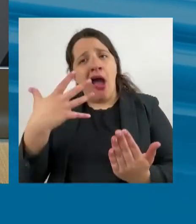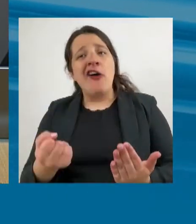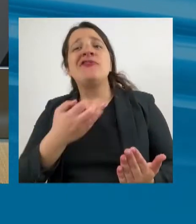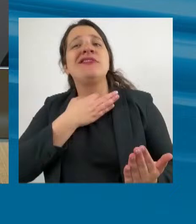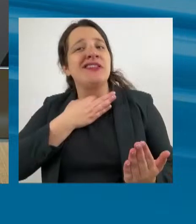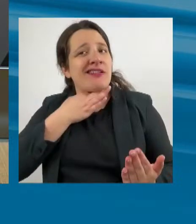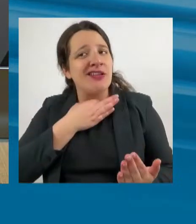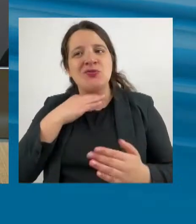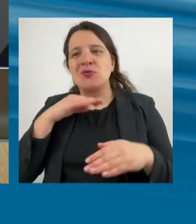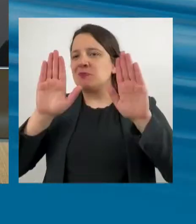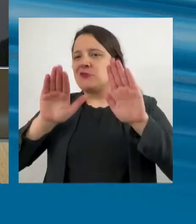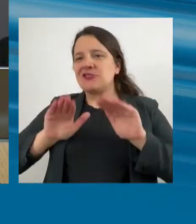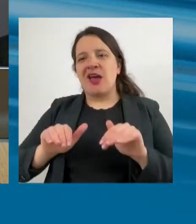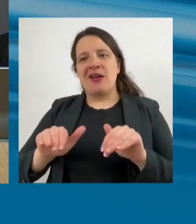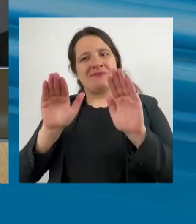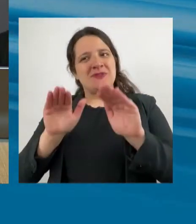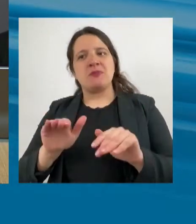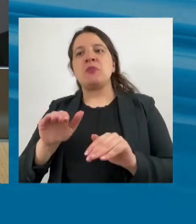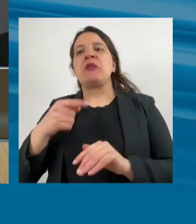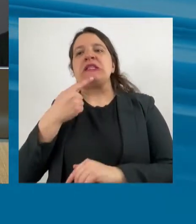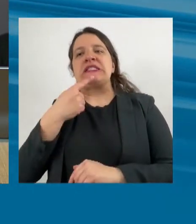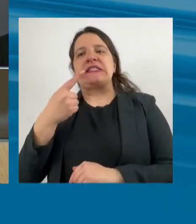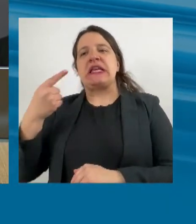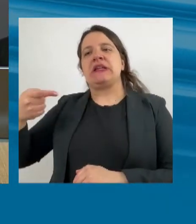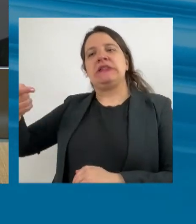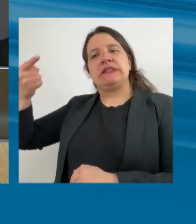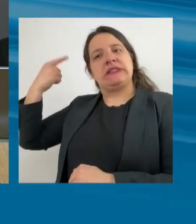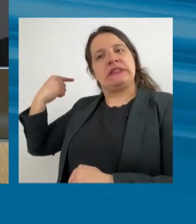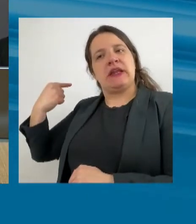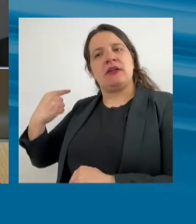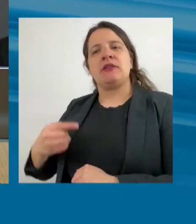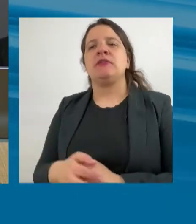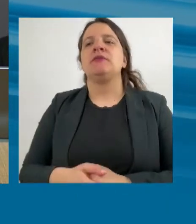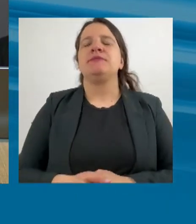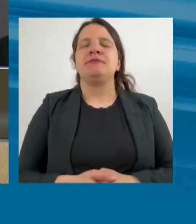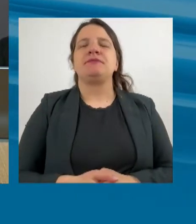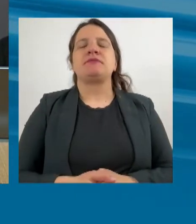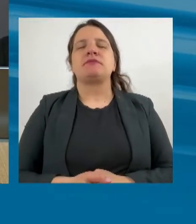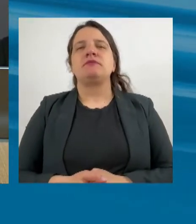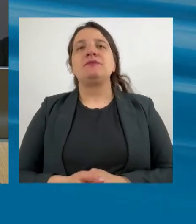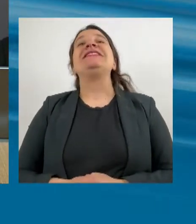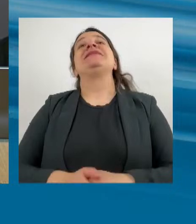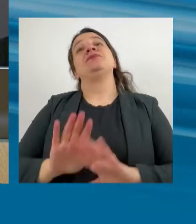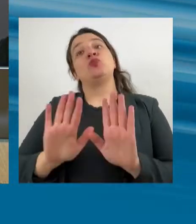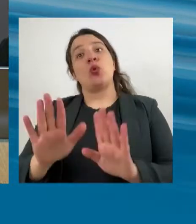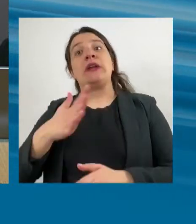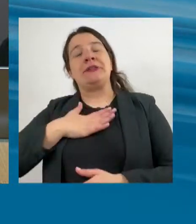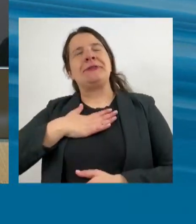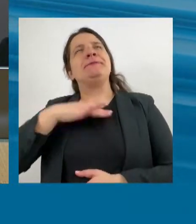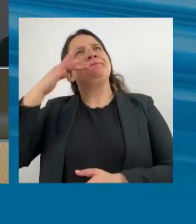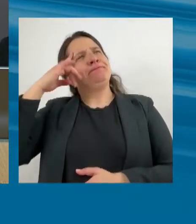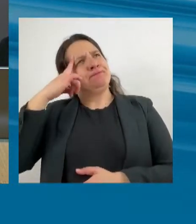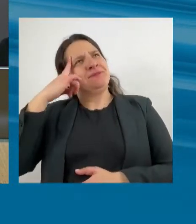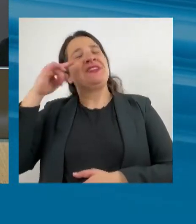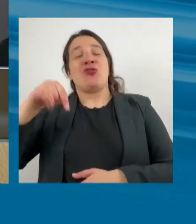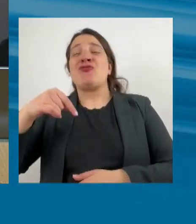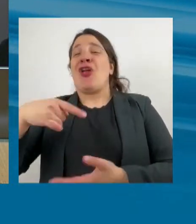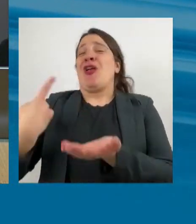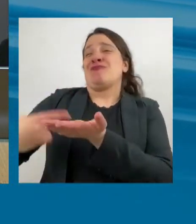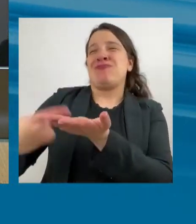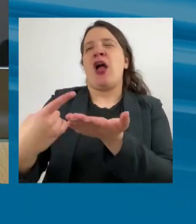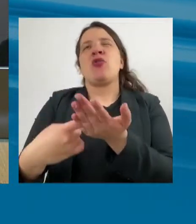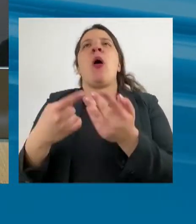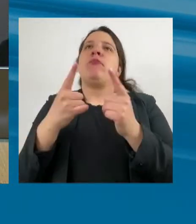So I think this is a larger conversation. I think we can begin to heal if we start thinking